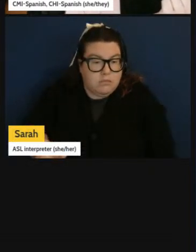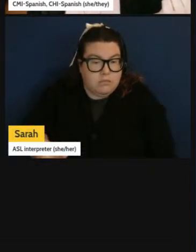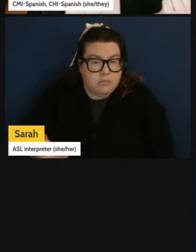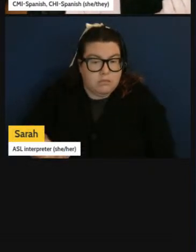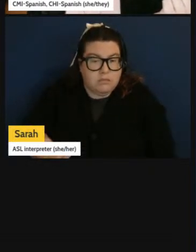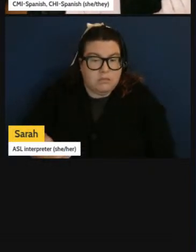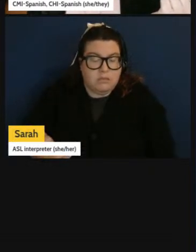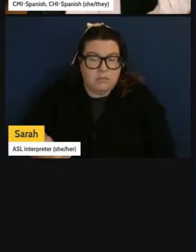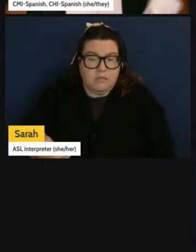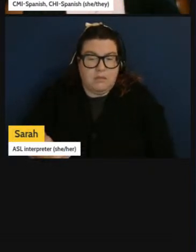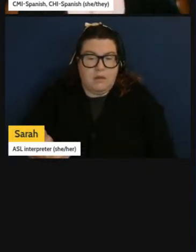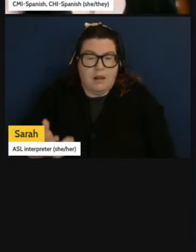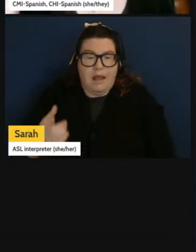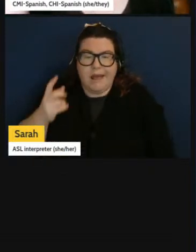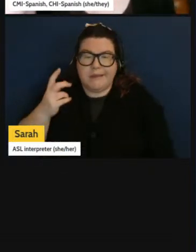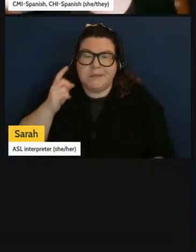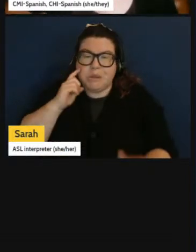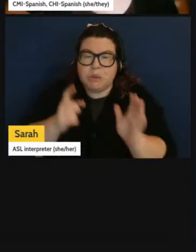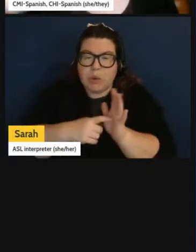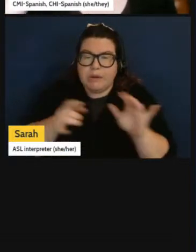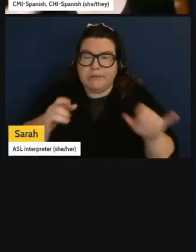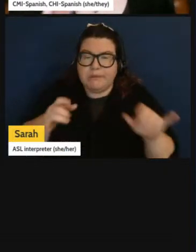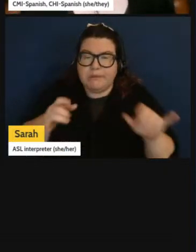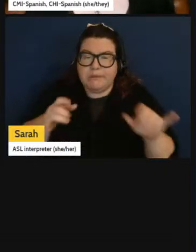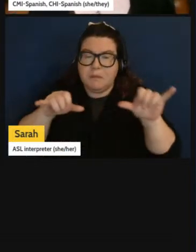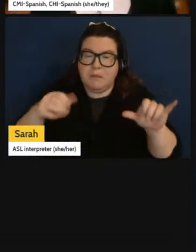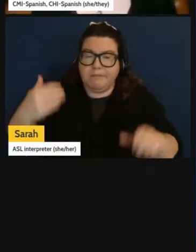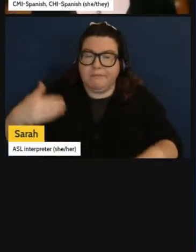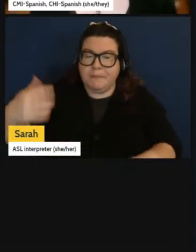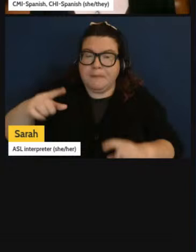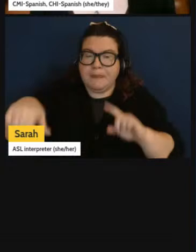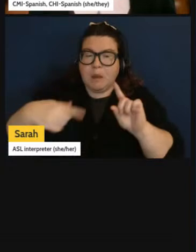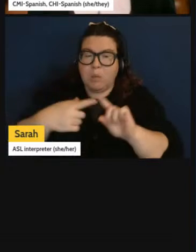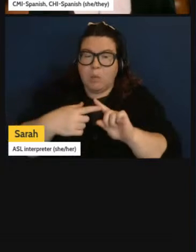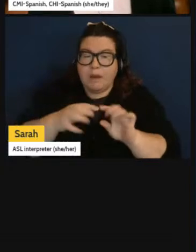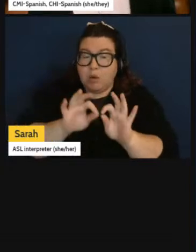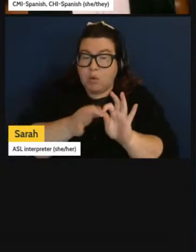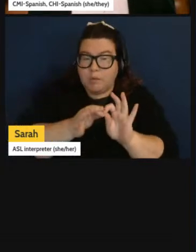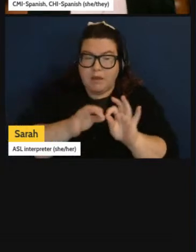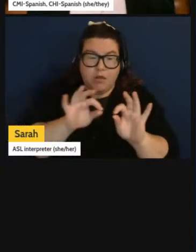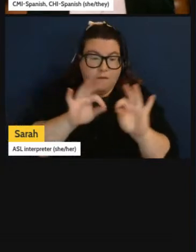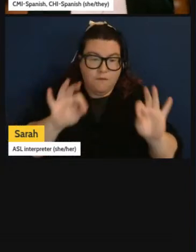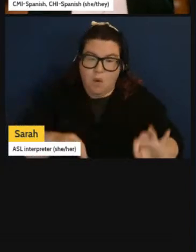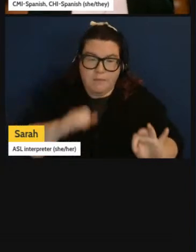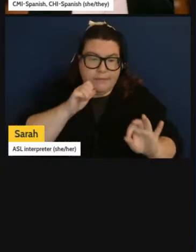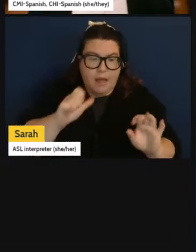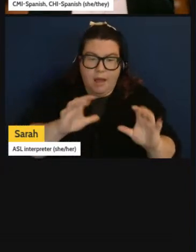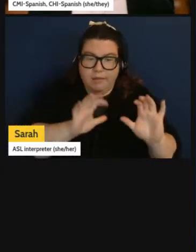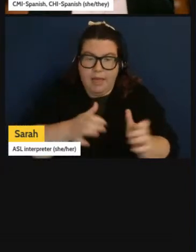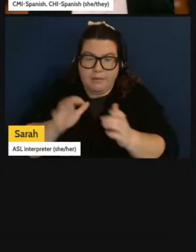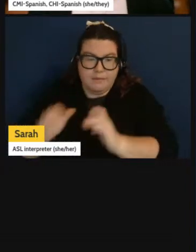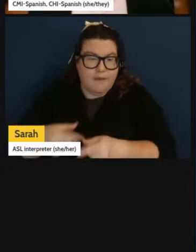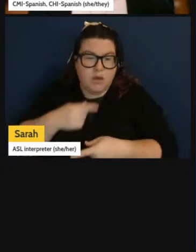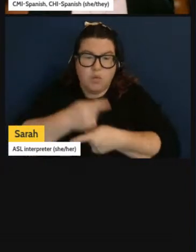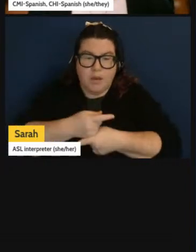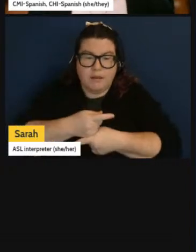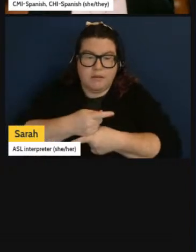So I see this a lot in medical settings when I'm interpreting that the forms don't correctly classify gender and